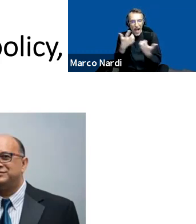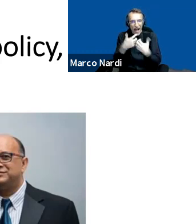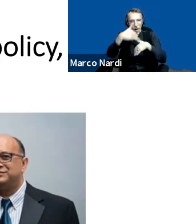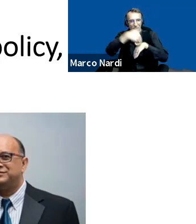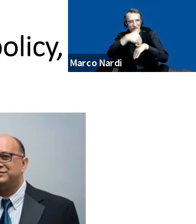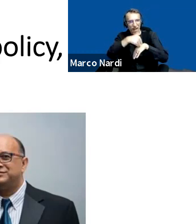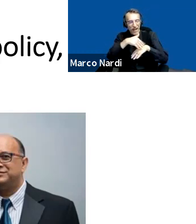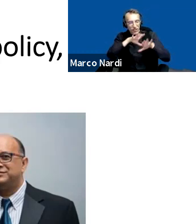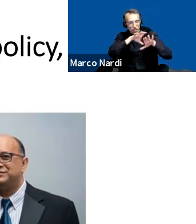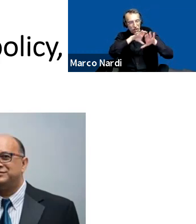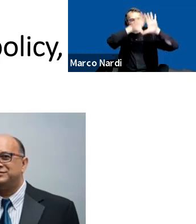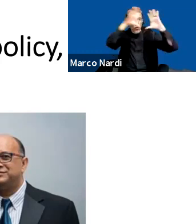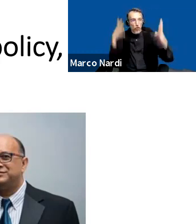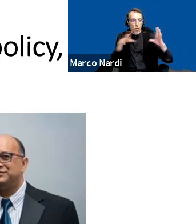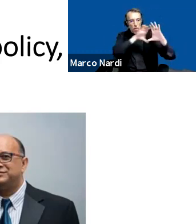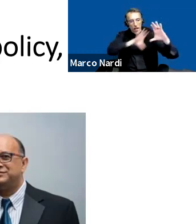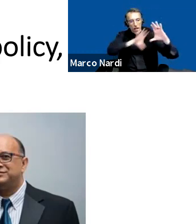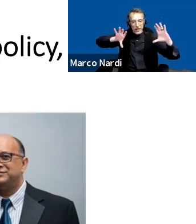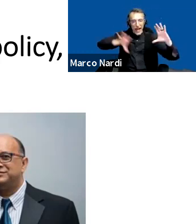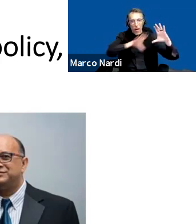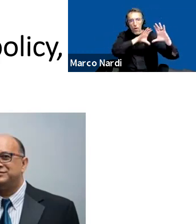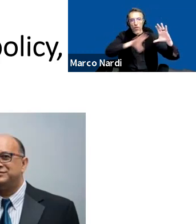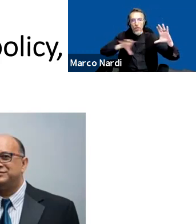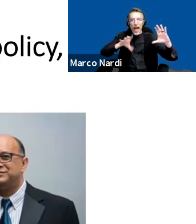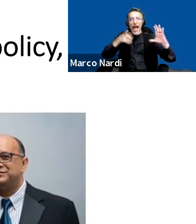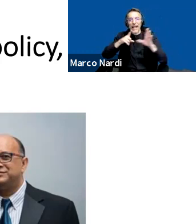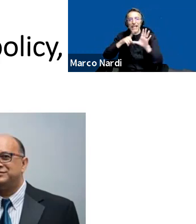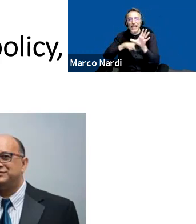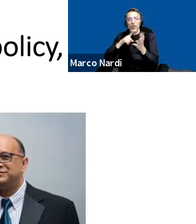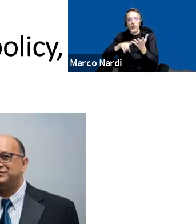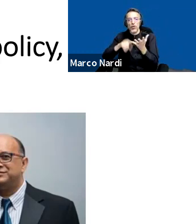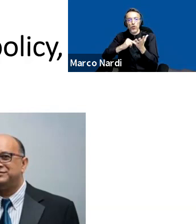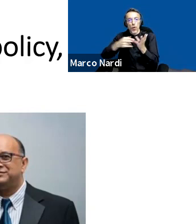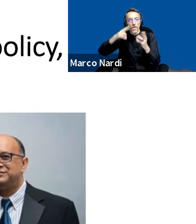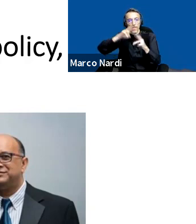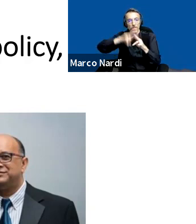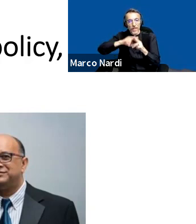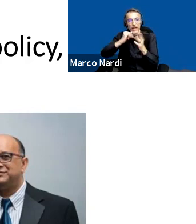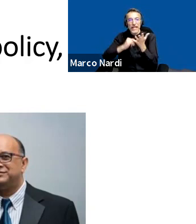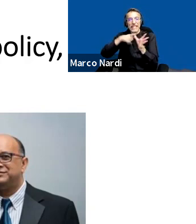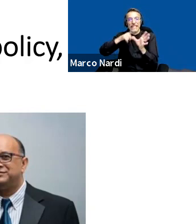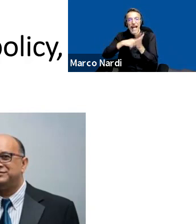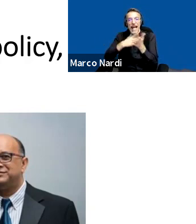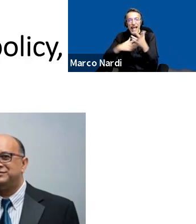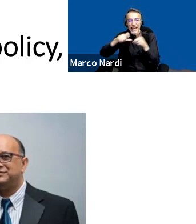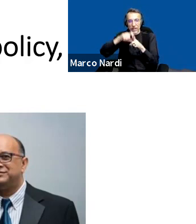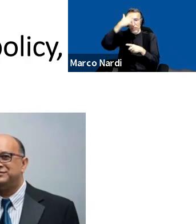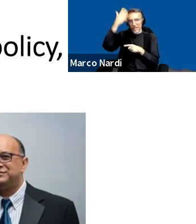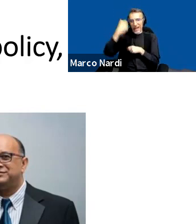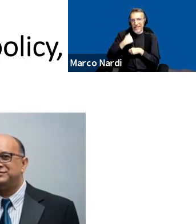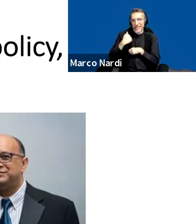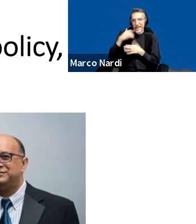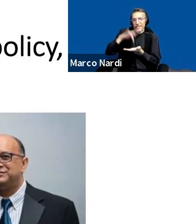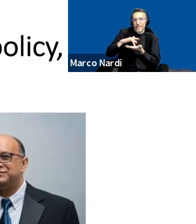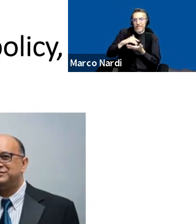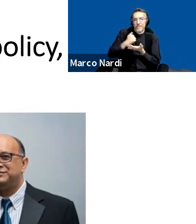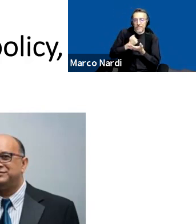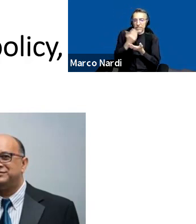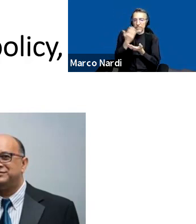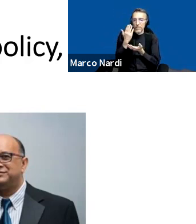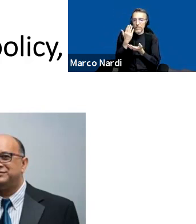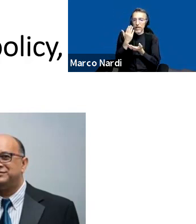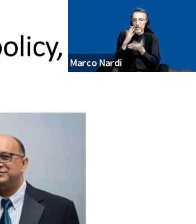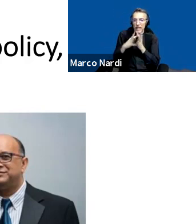own Professor Yusuf Saeed, who, apart from being a professor in international education and development with us